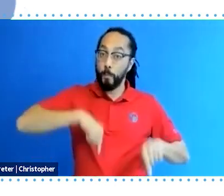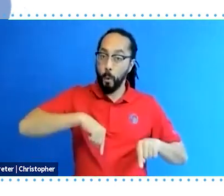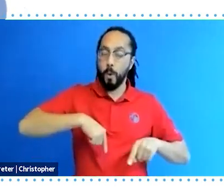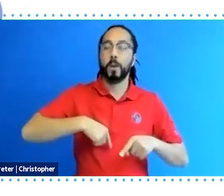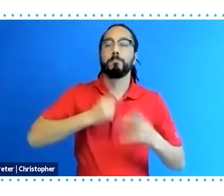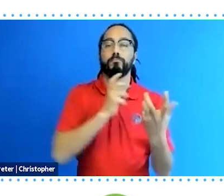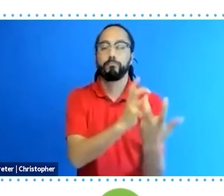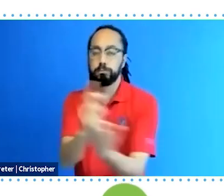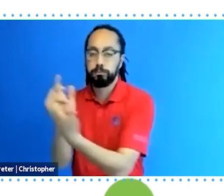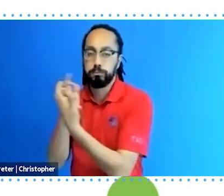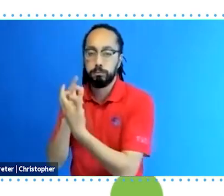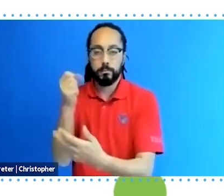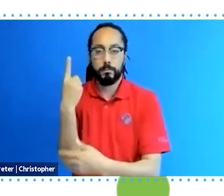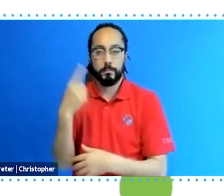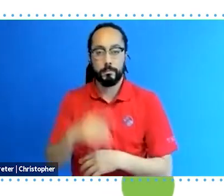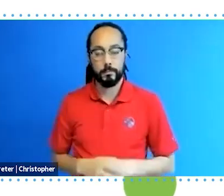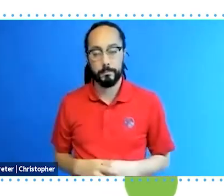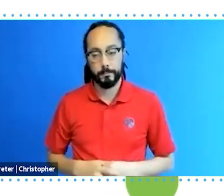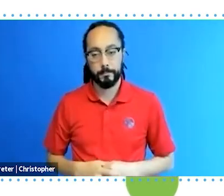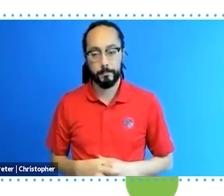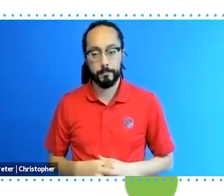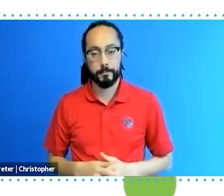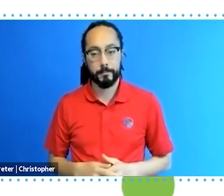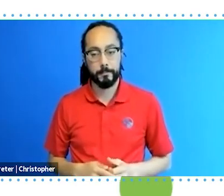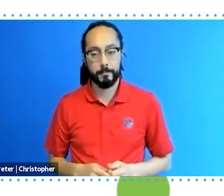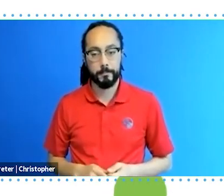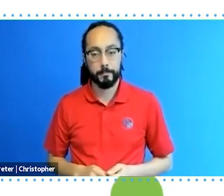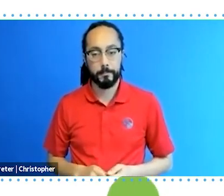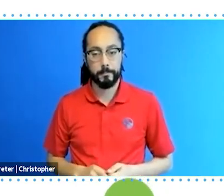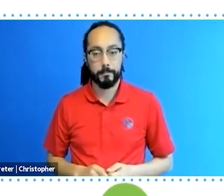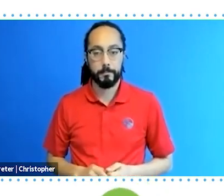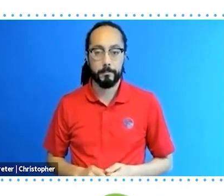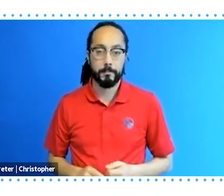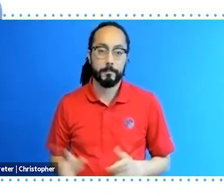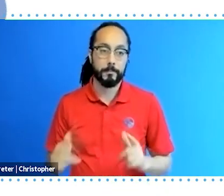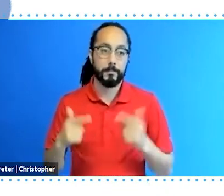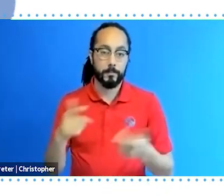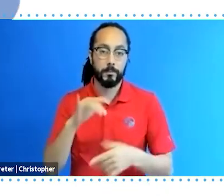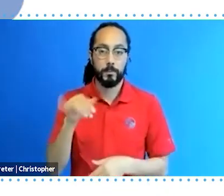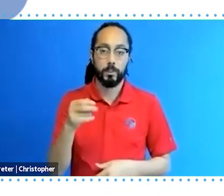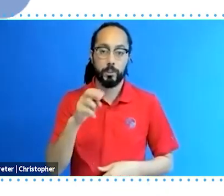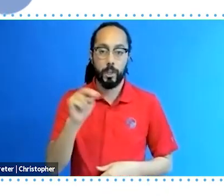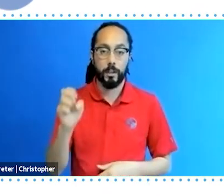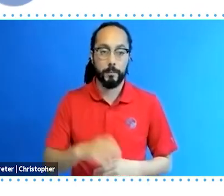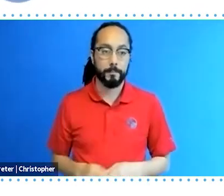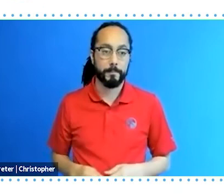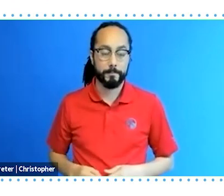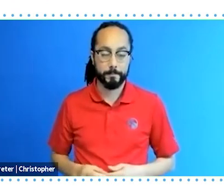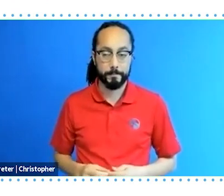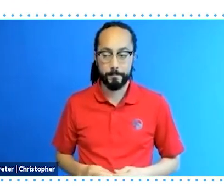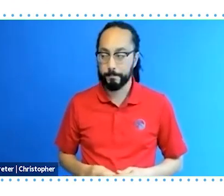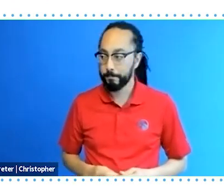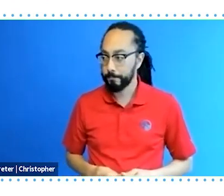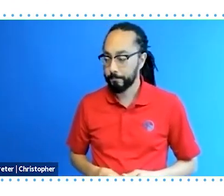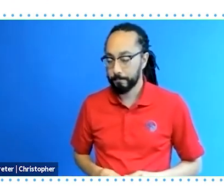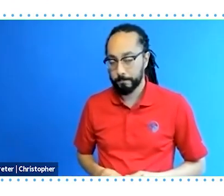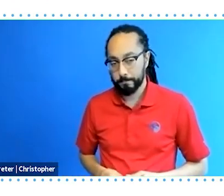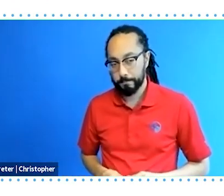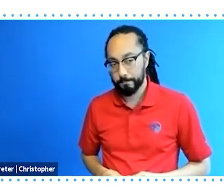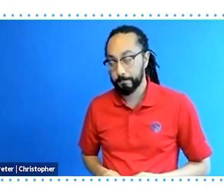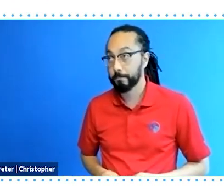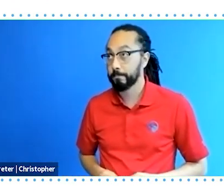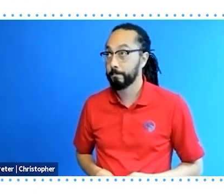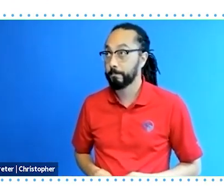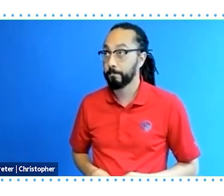understand. Jeanne, over to you. Right. So again, this is part of